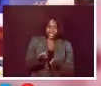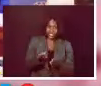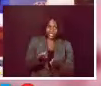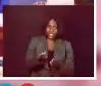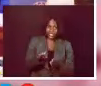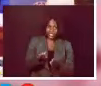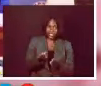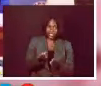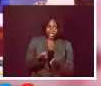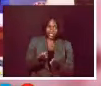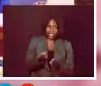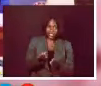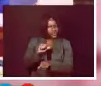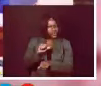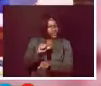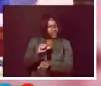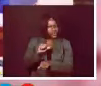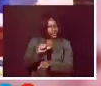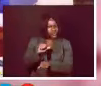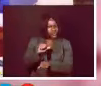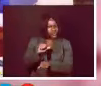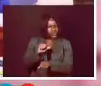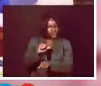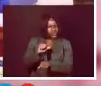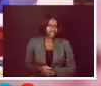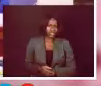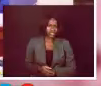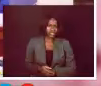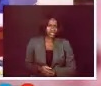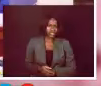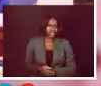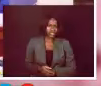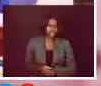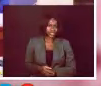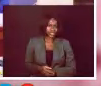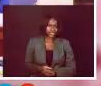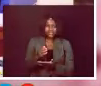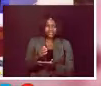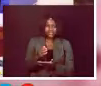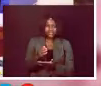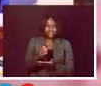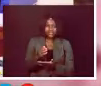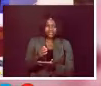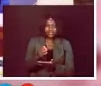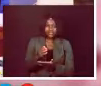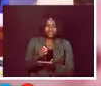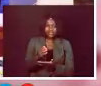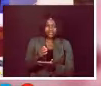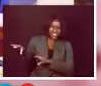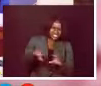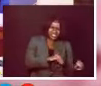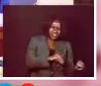much strides. And I was in some of very important committees there. So to leave that and